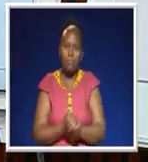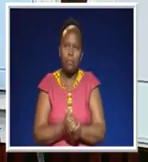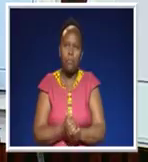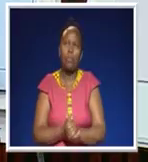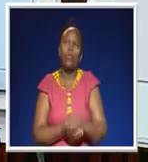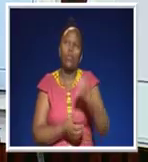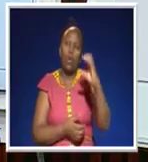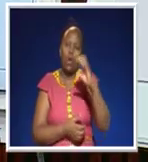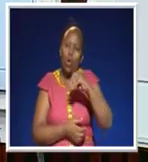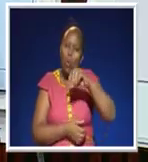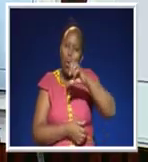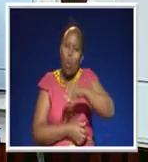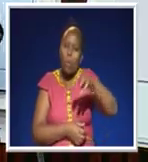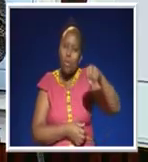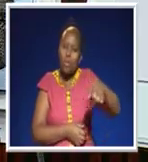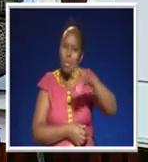compost manure.